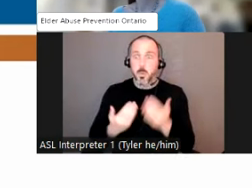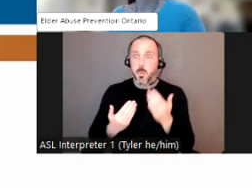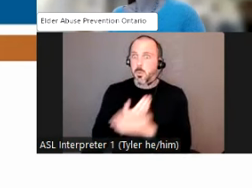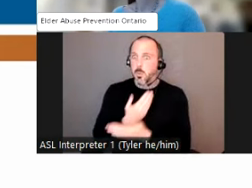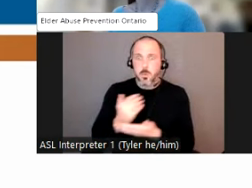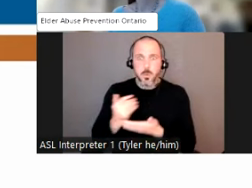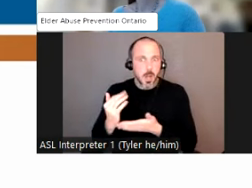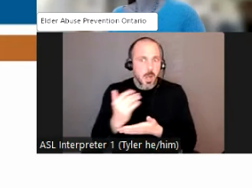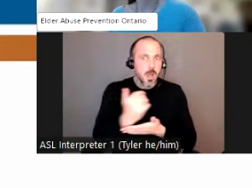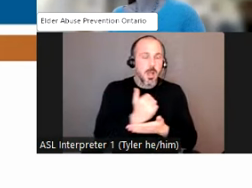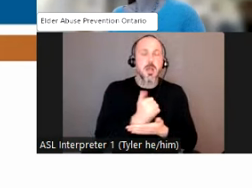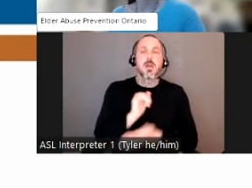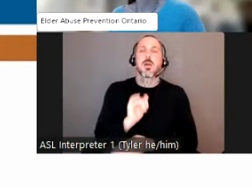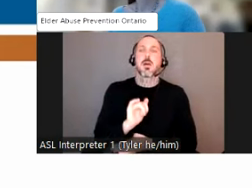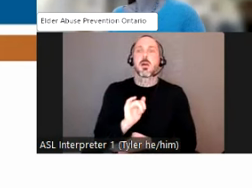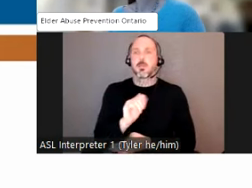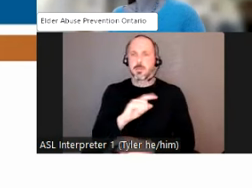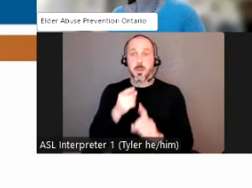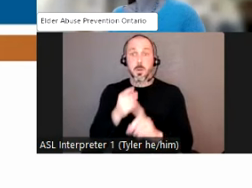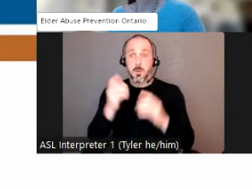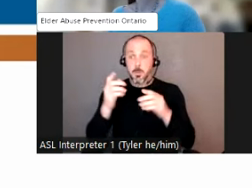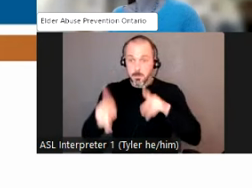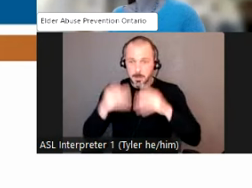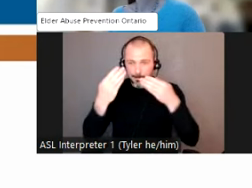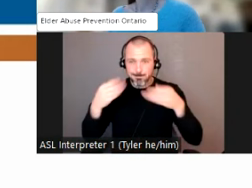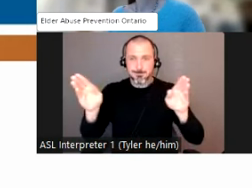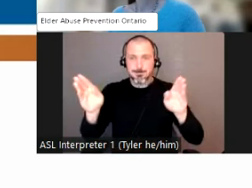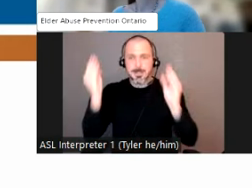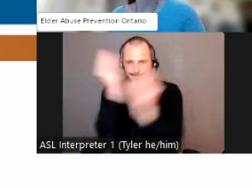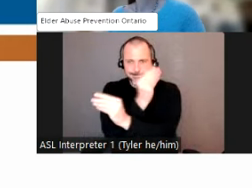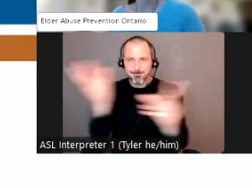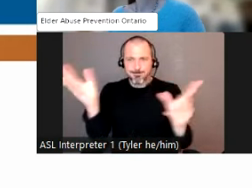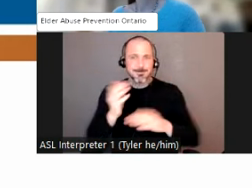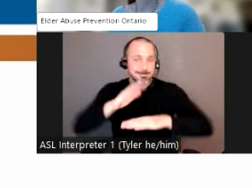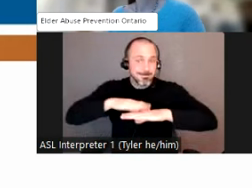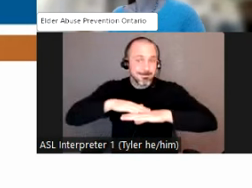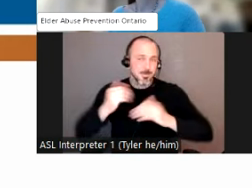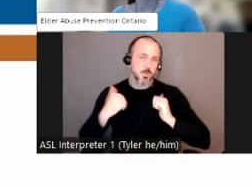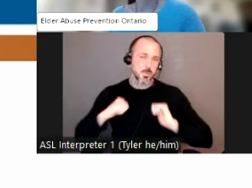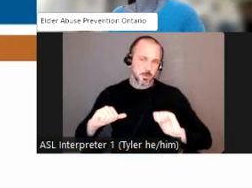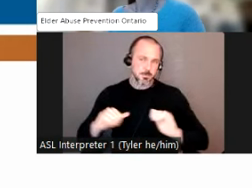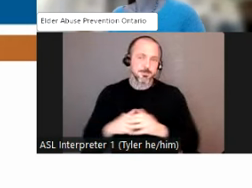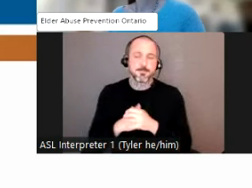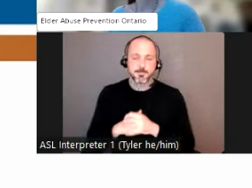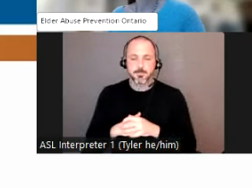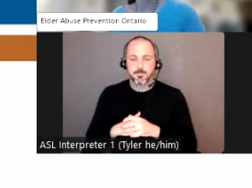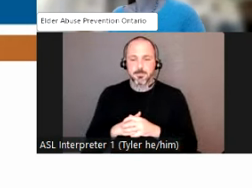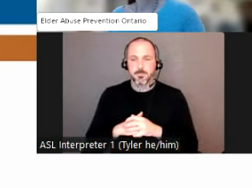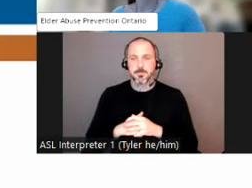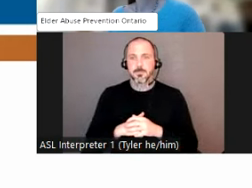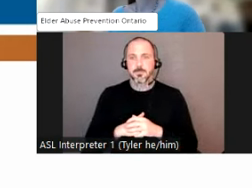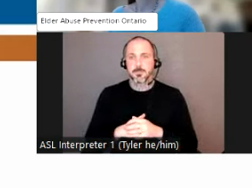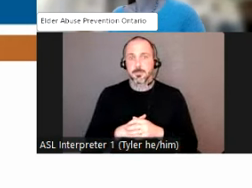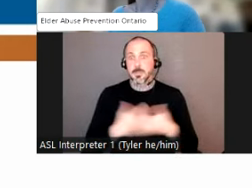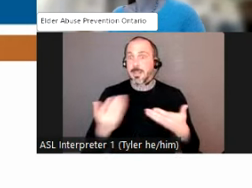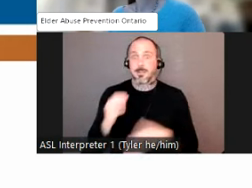alert the public as effectively and efficiently as we can. And on top of that, we were able to link information related to mass